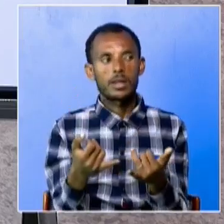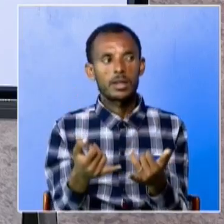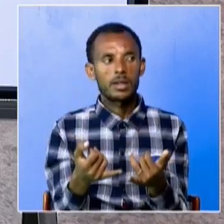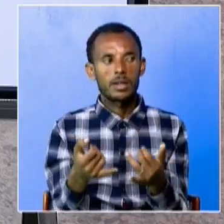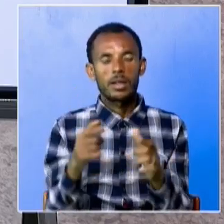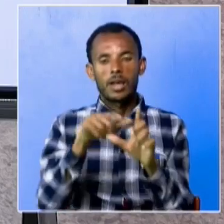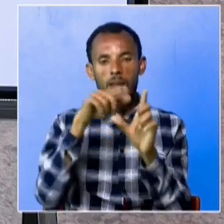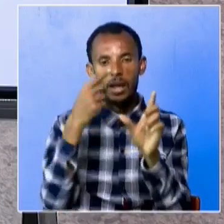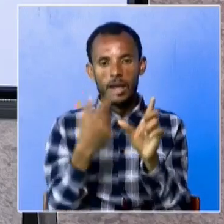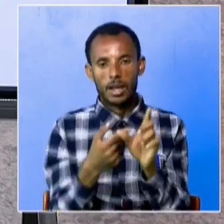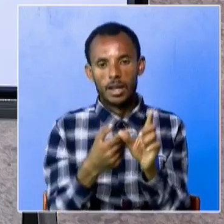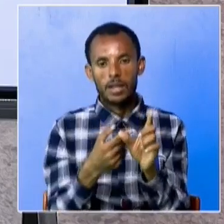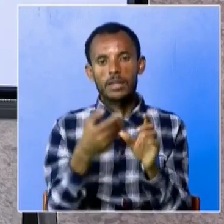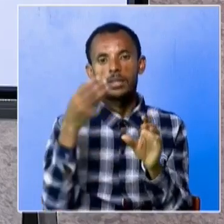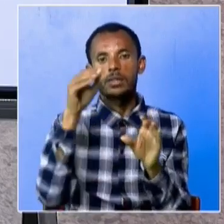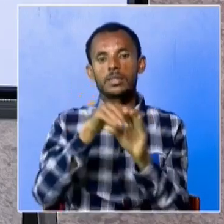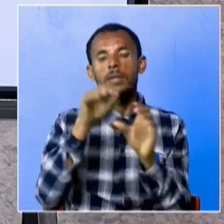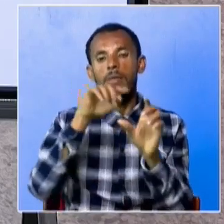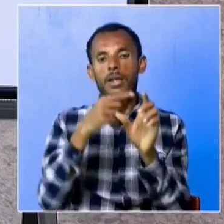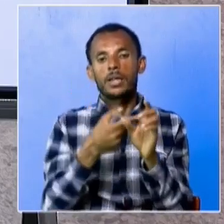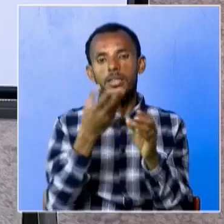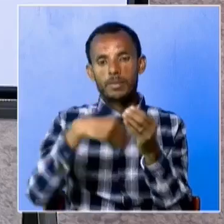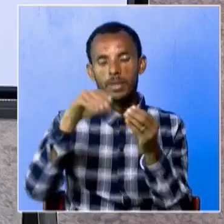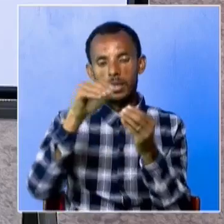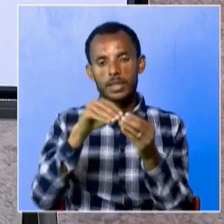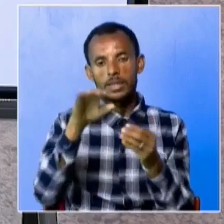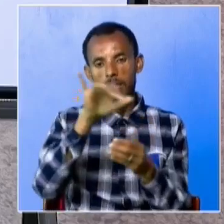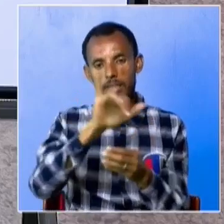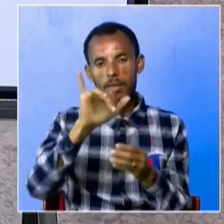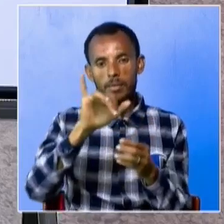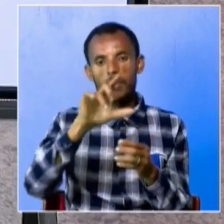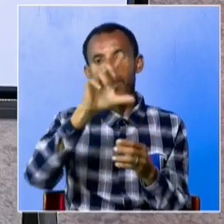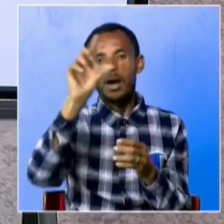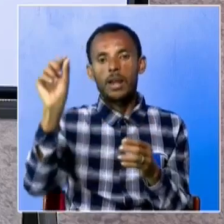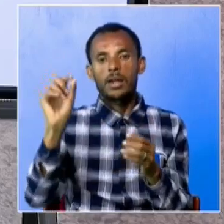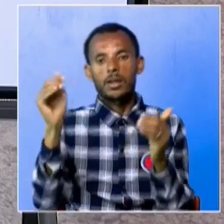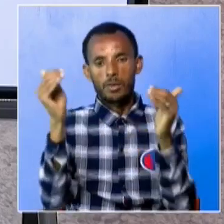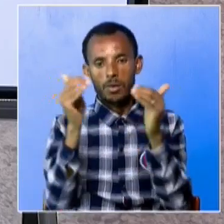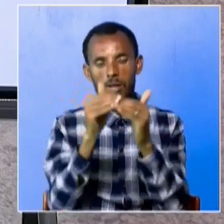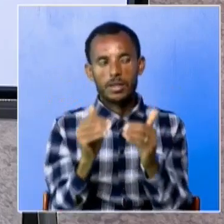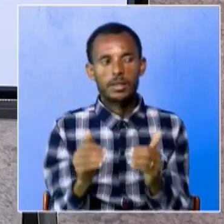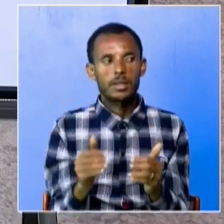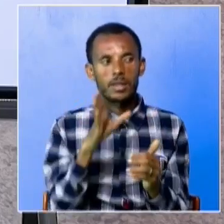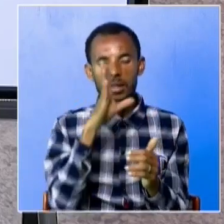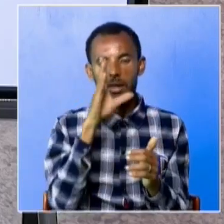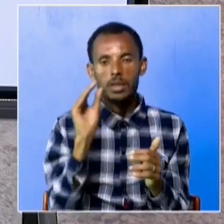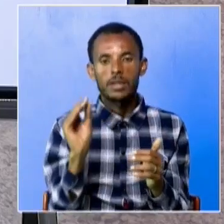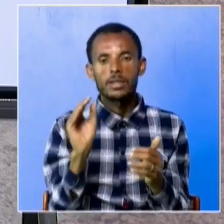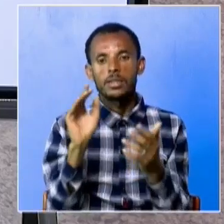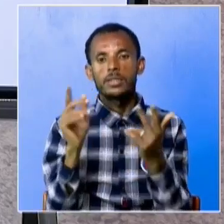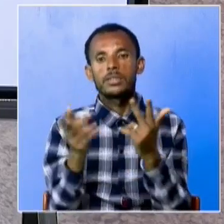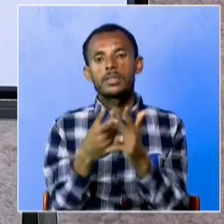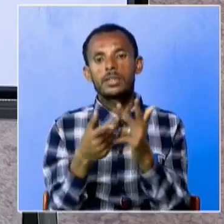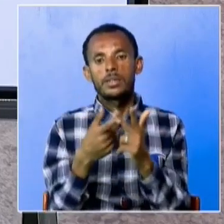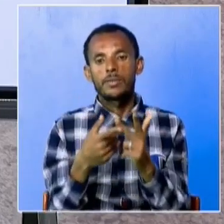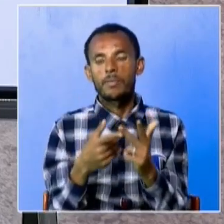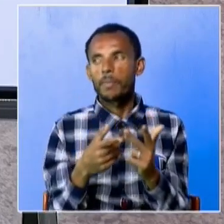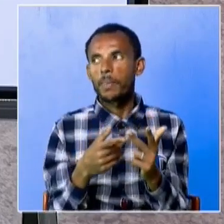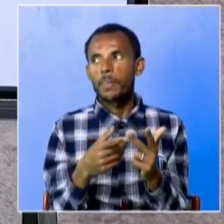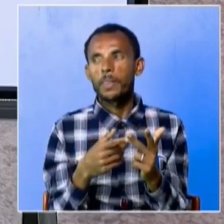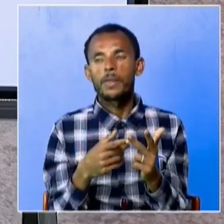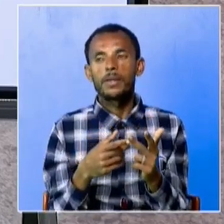an inscribed angle subtended by the same arcs are congruent. And the third one is this